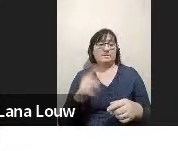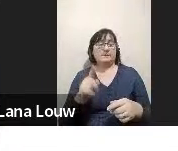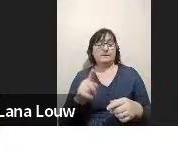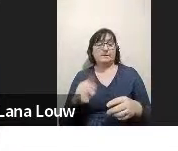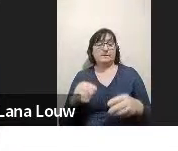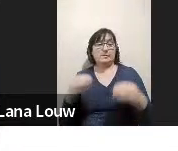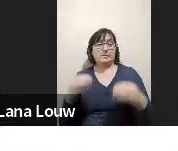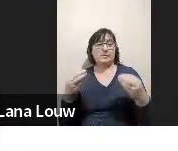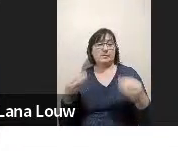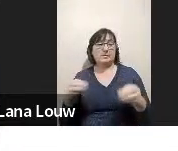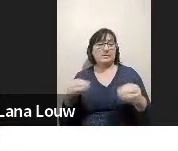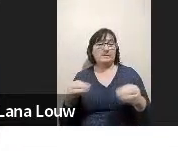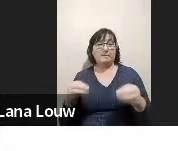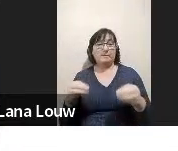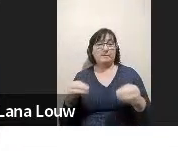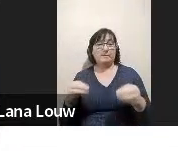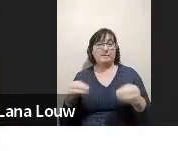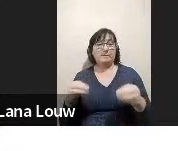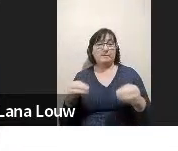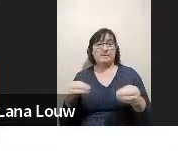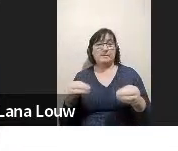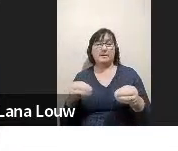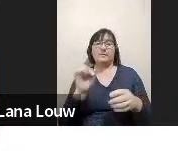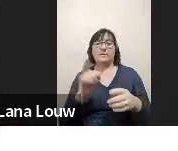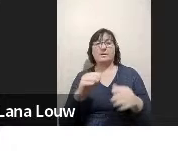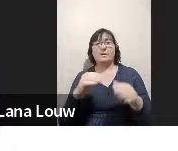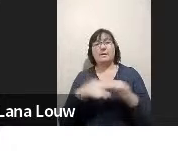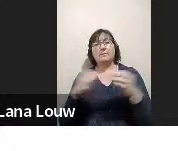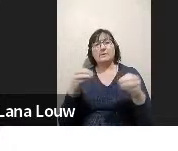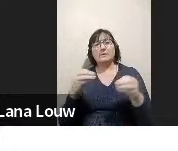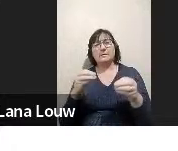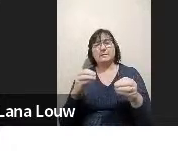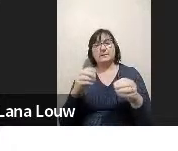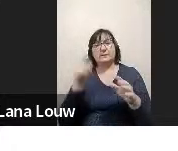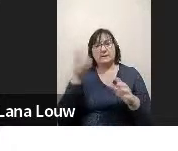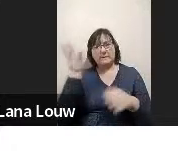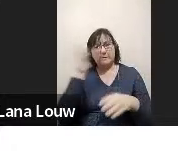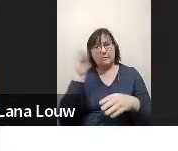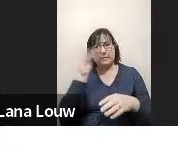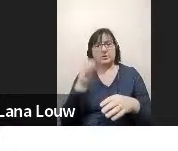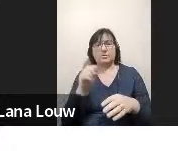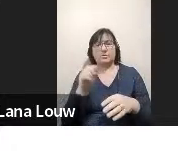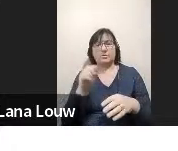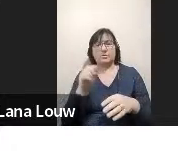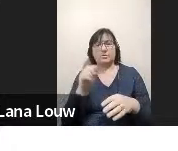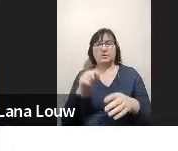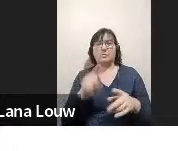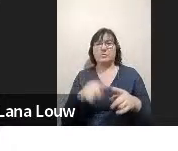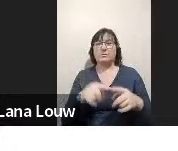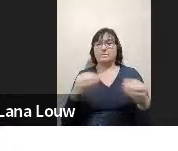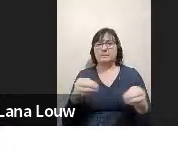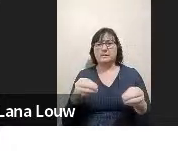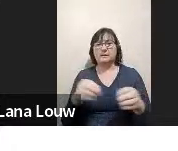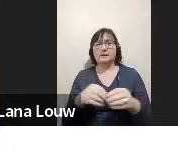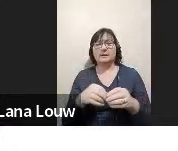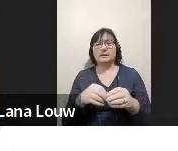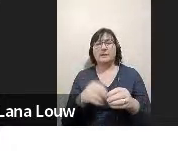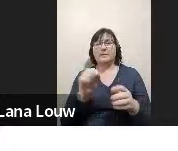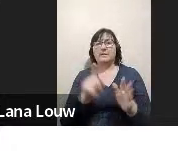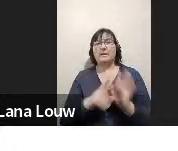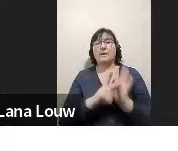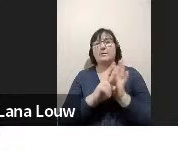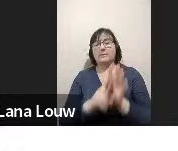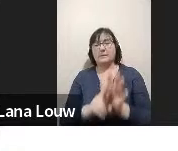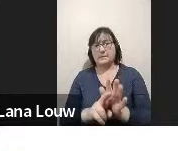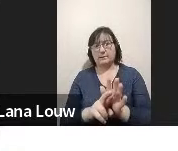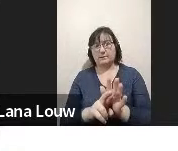entity details. Now, the entity details is that of the organization or the entity that they represent. So that will be example,